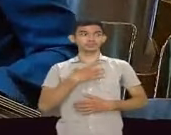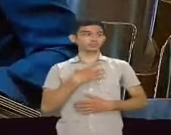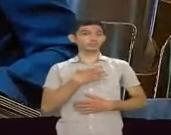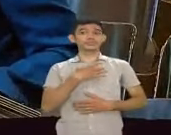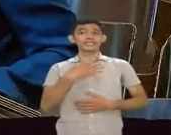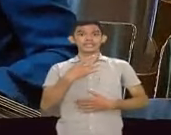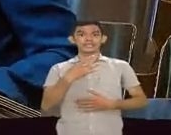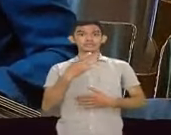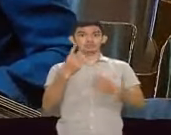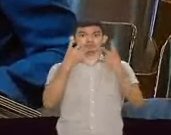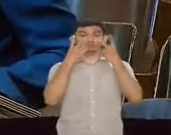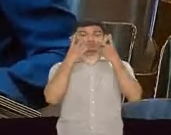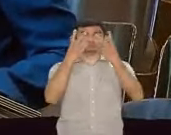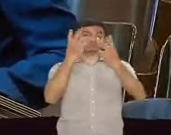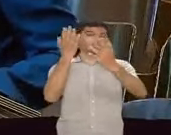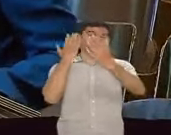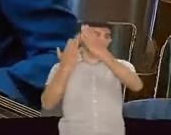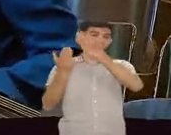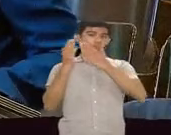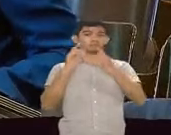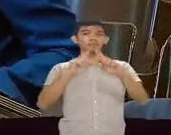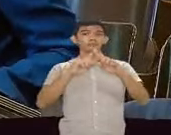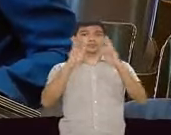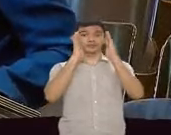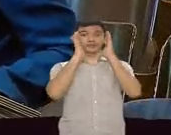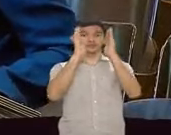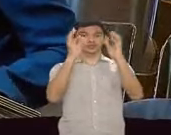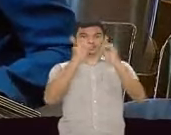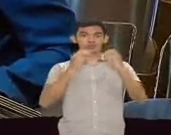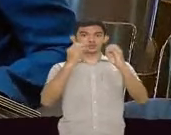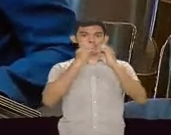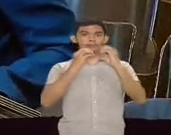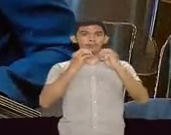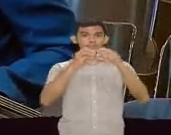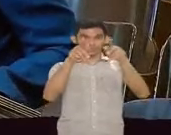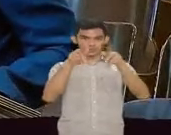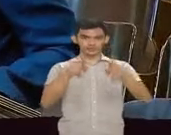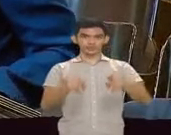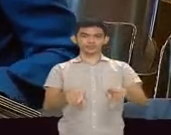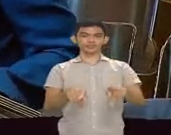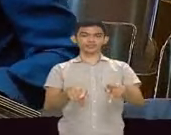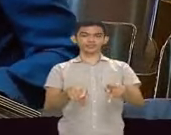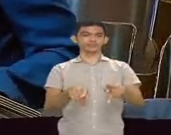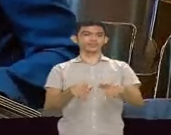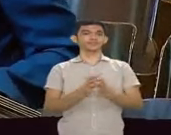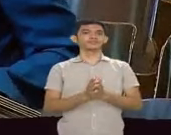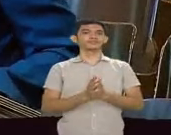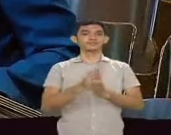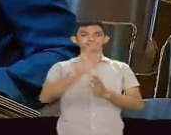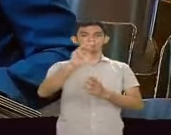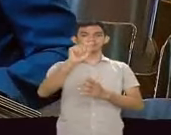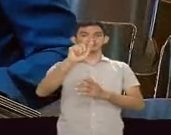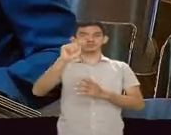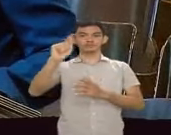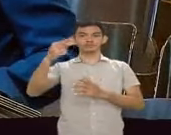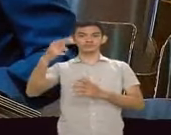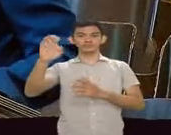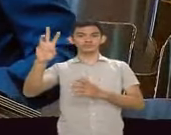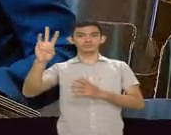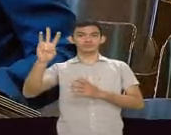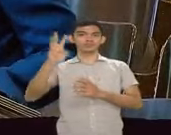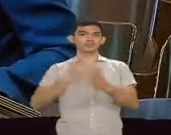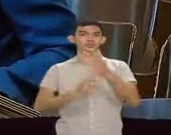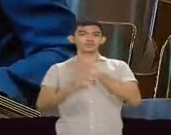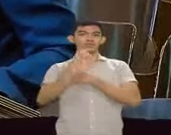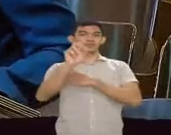a little bit, but this will be focused more on a person, okay, or persons. So in Matthew chapter 12, I want us